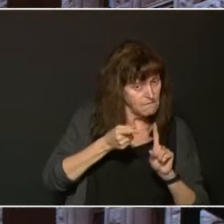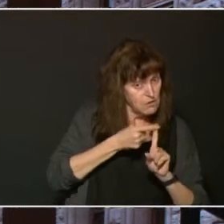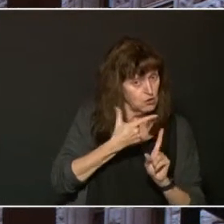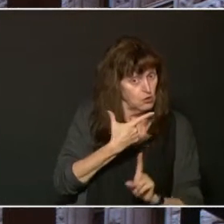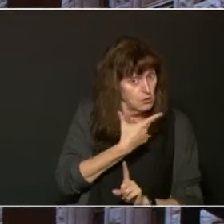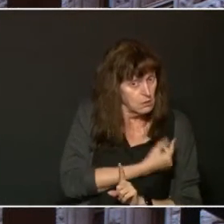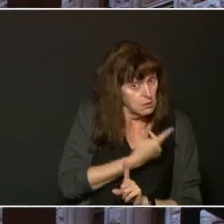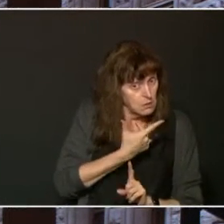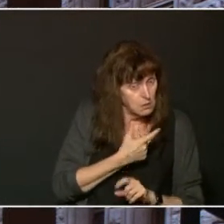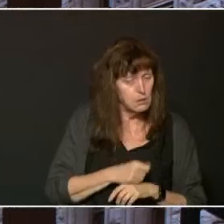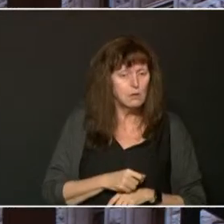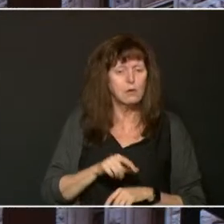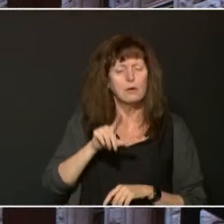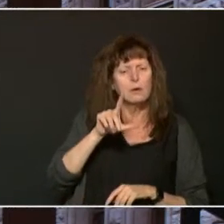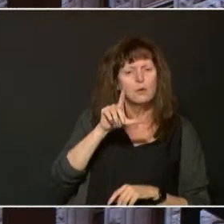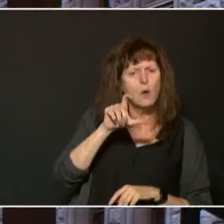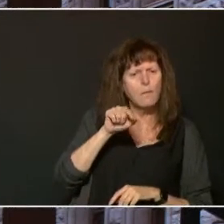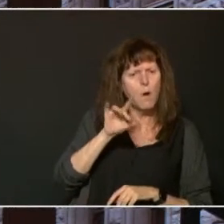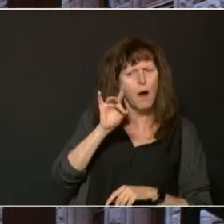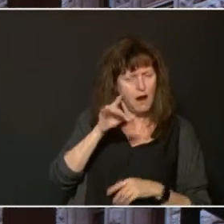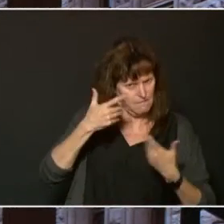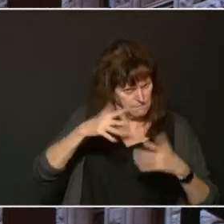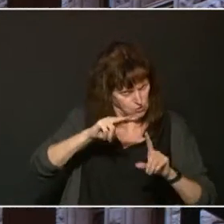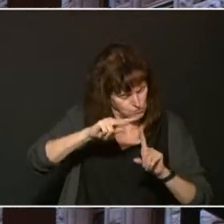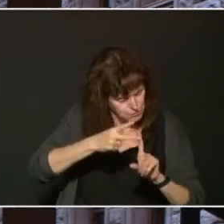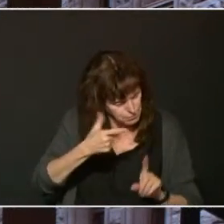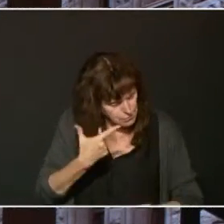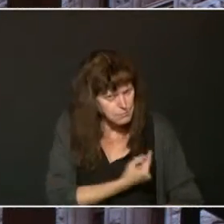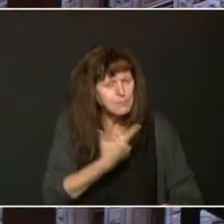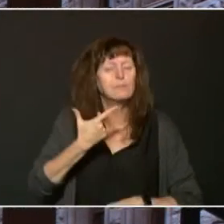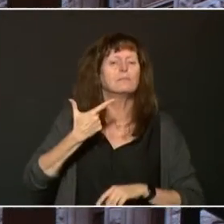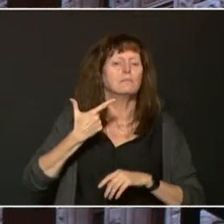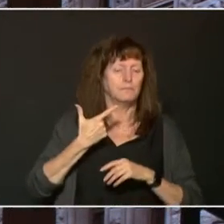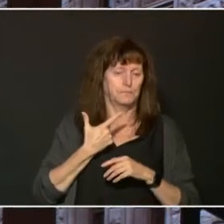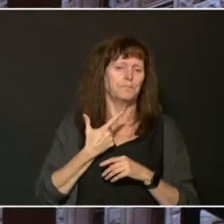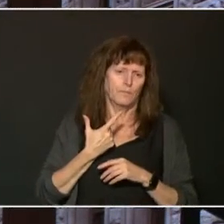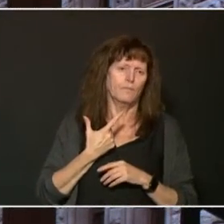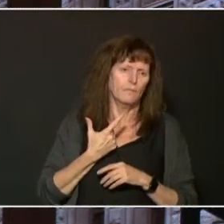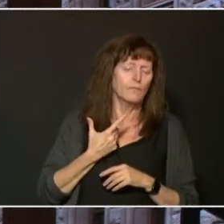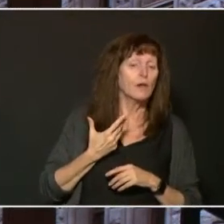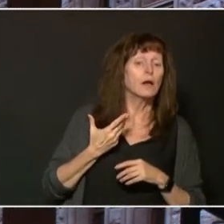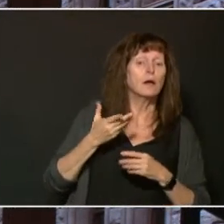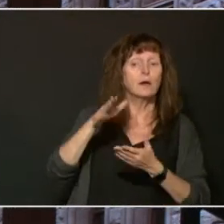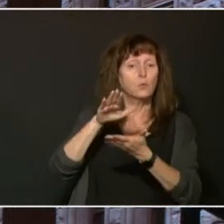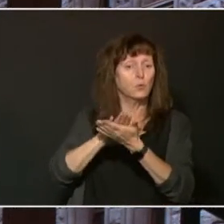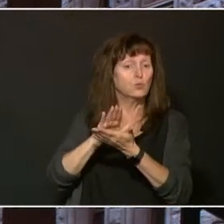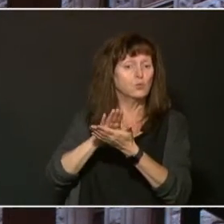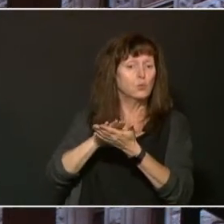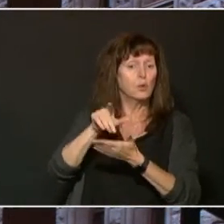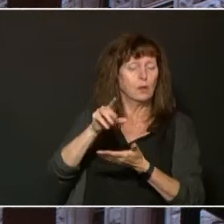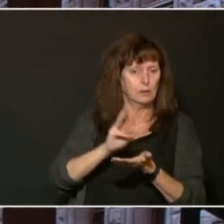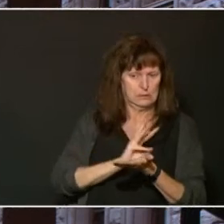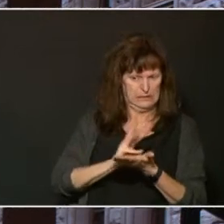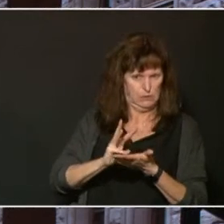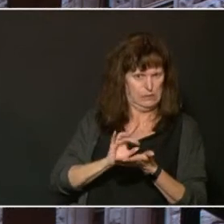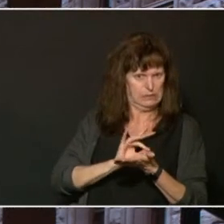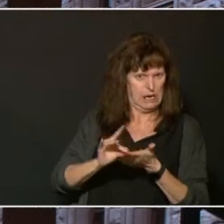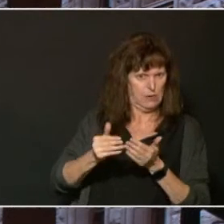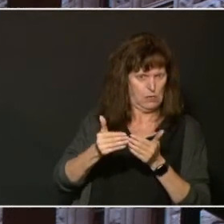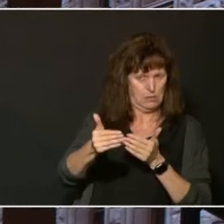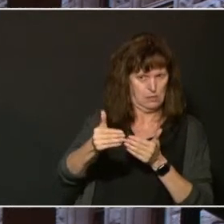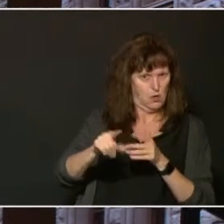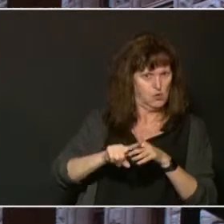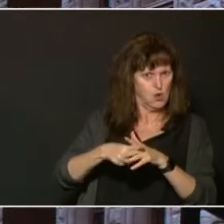21.8% have had their second doses, and we've got 6 to 8 weeks before school starts for this population to get their